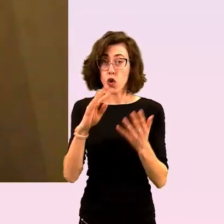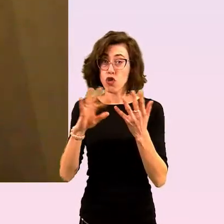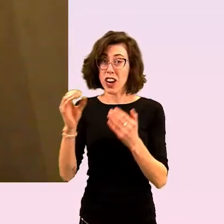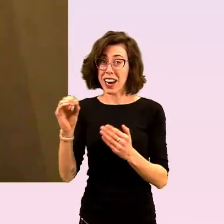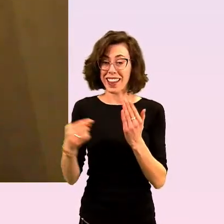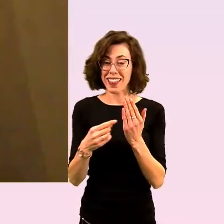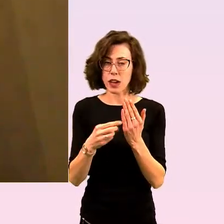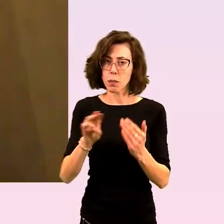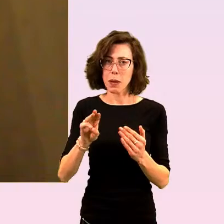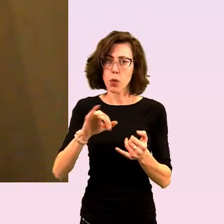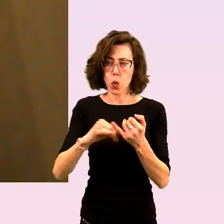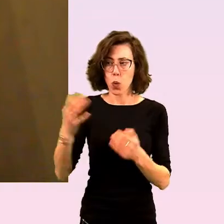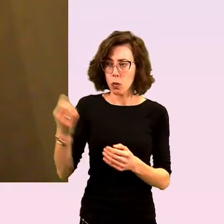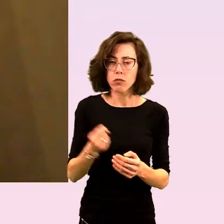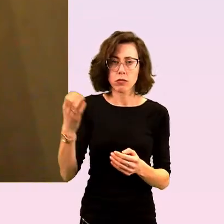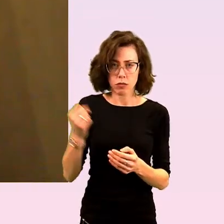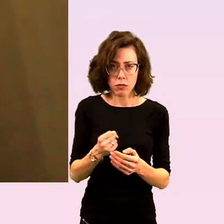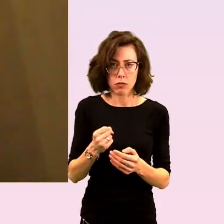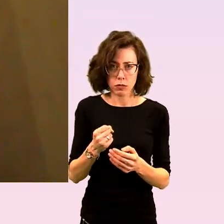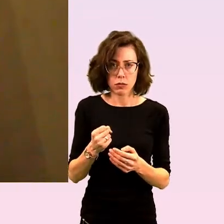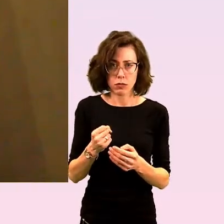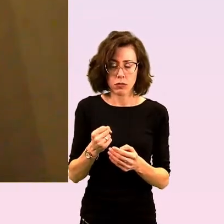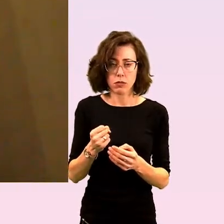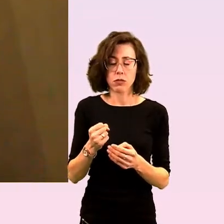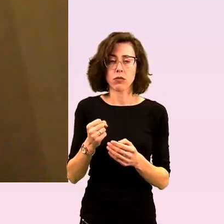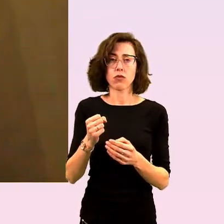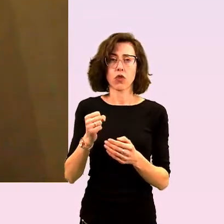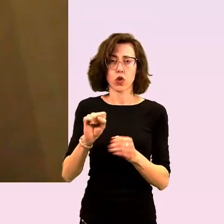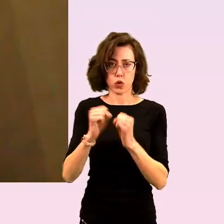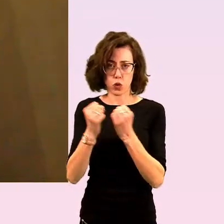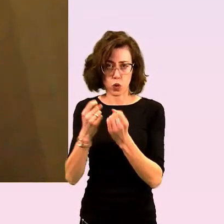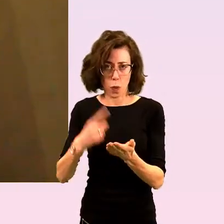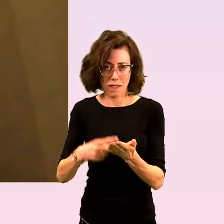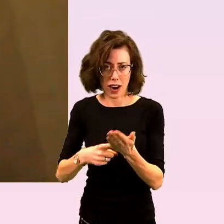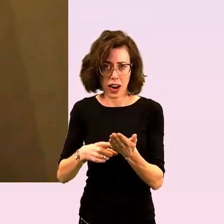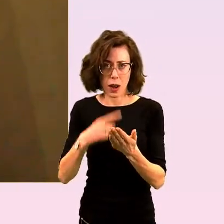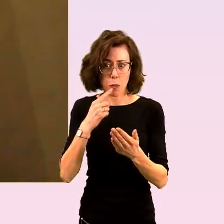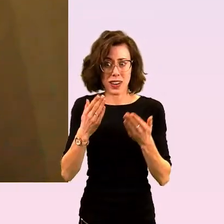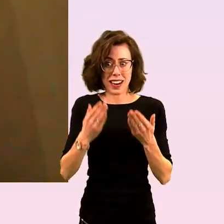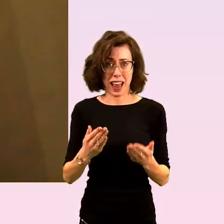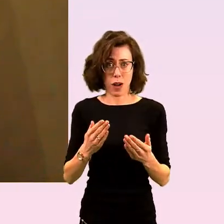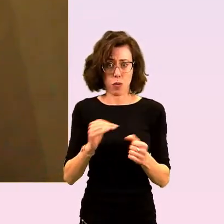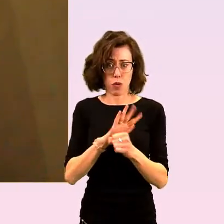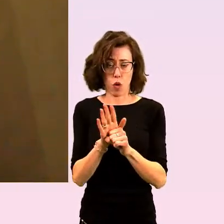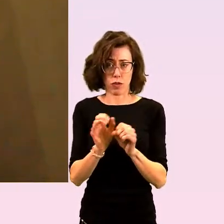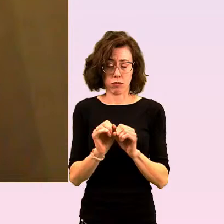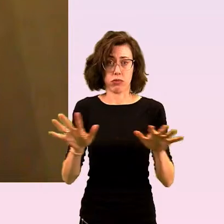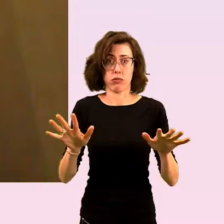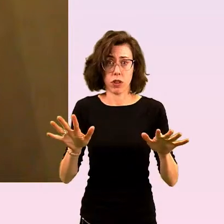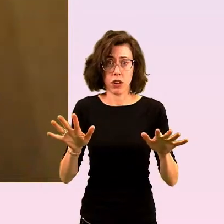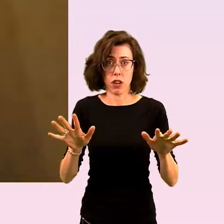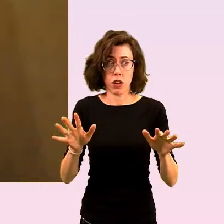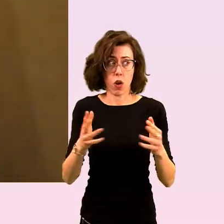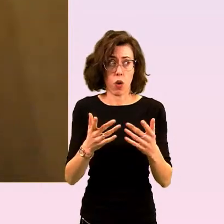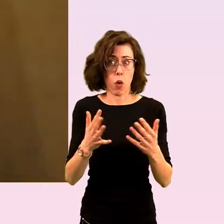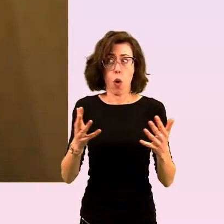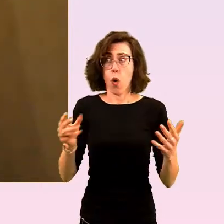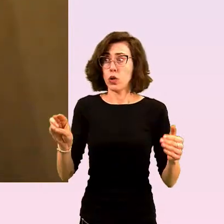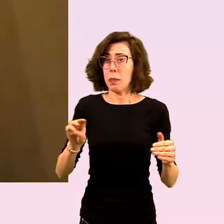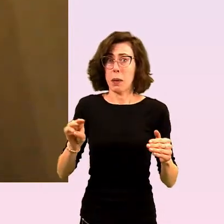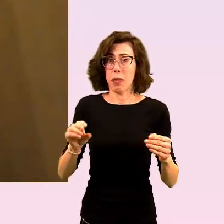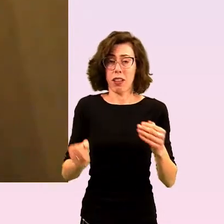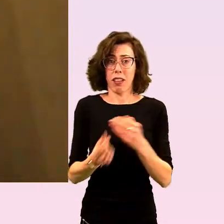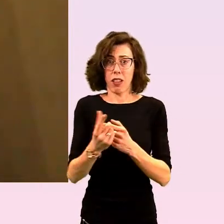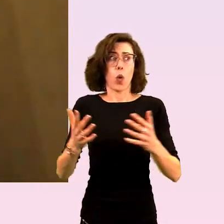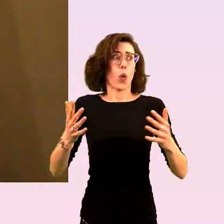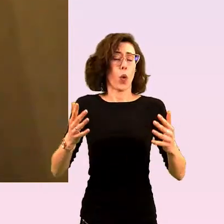claims. But if we look at the number of people who all of a sudden had to make a claim for PUP, and had to go on to